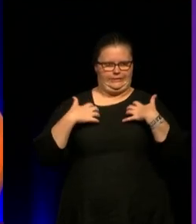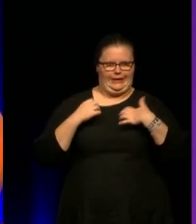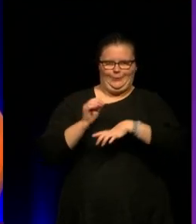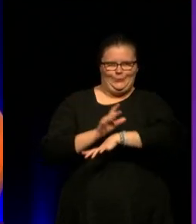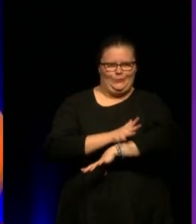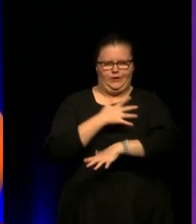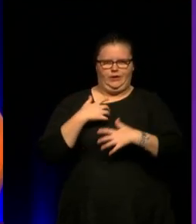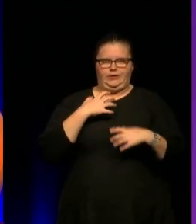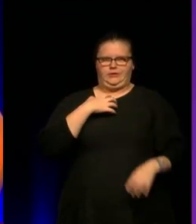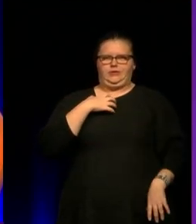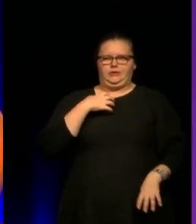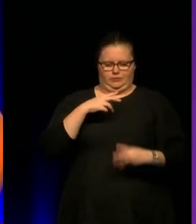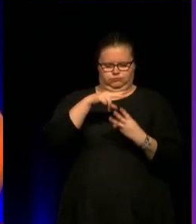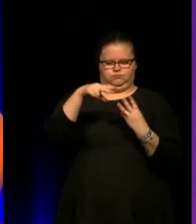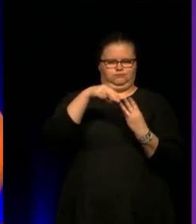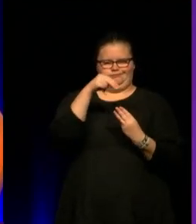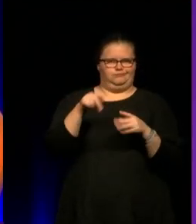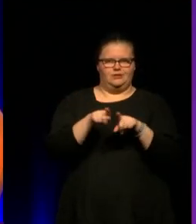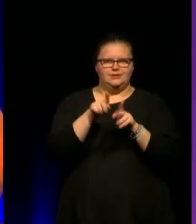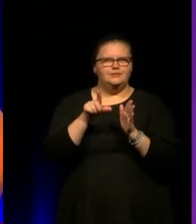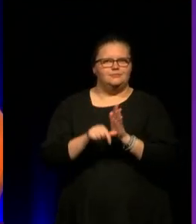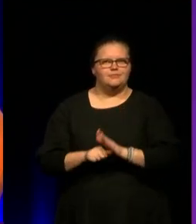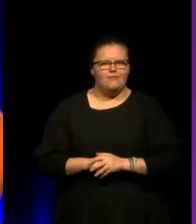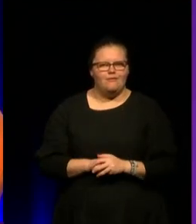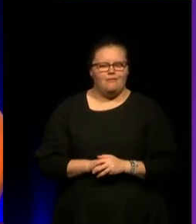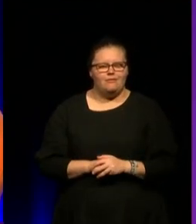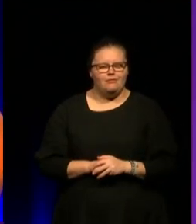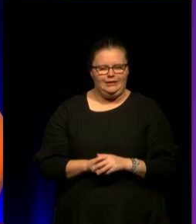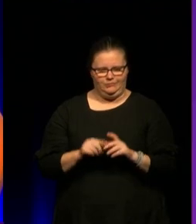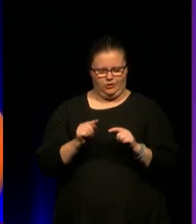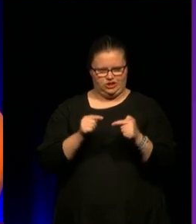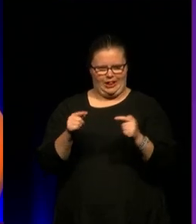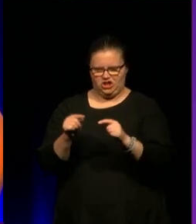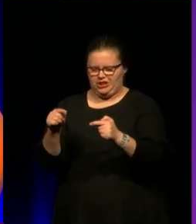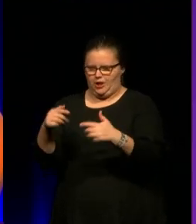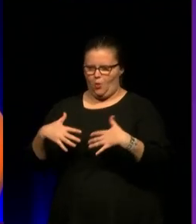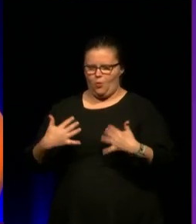and petrifying all at the same time to deal with those challenges of really rapid growth.